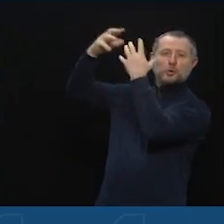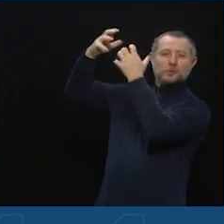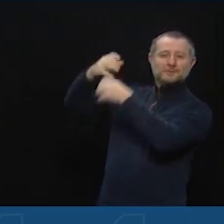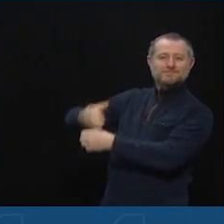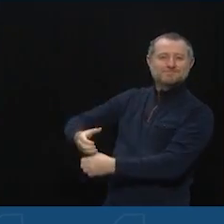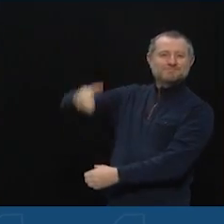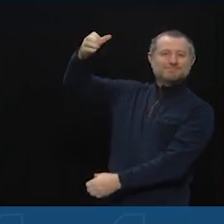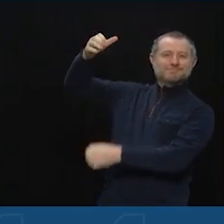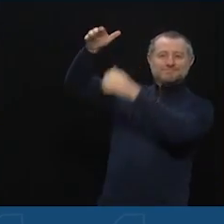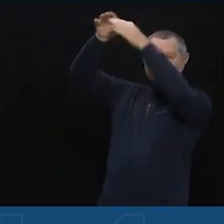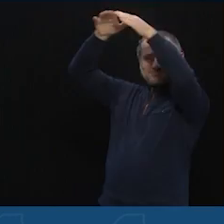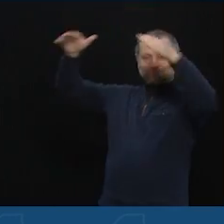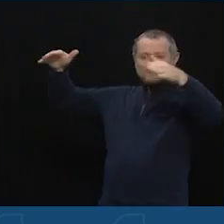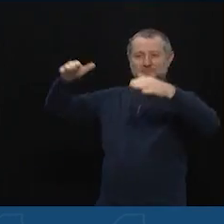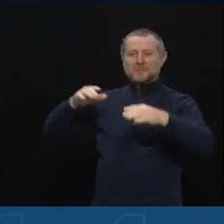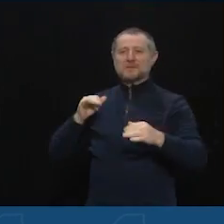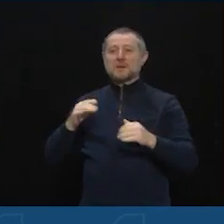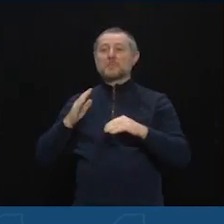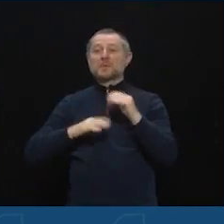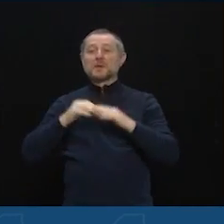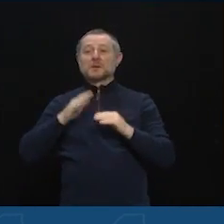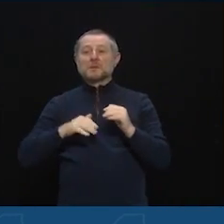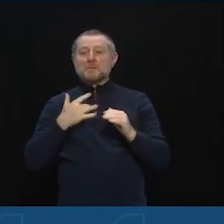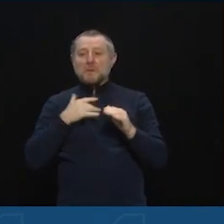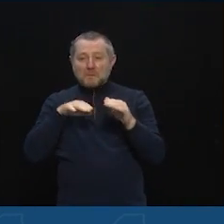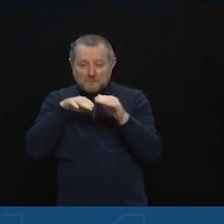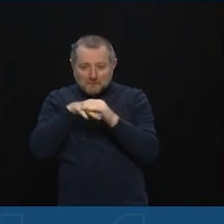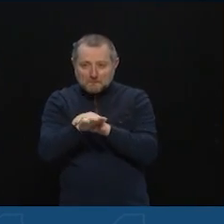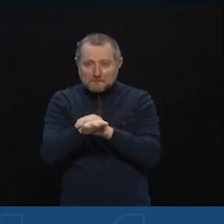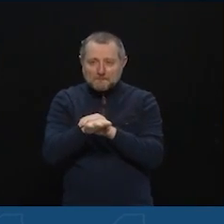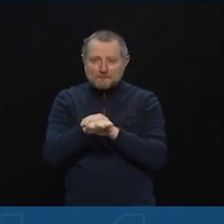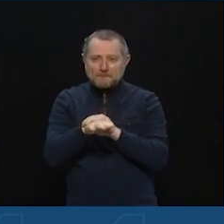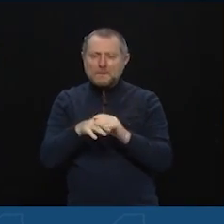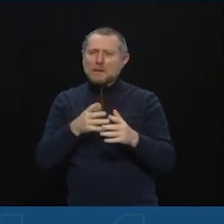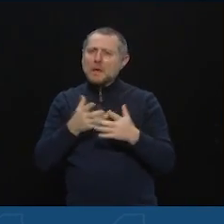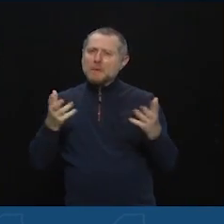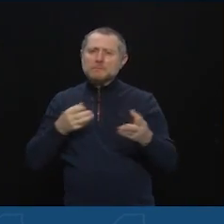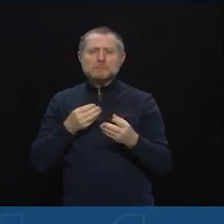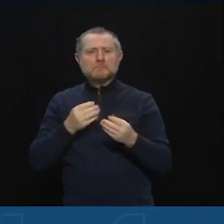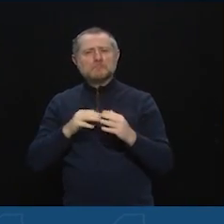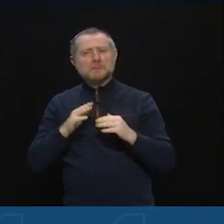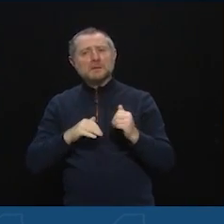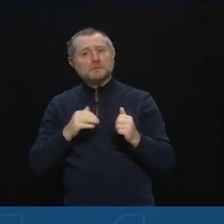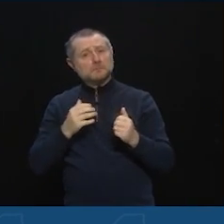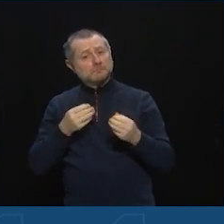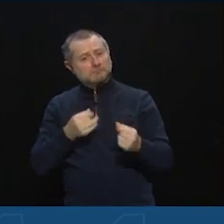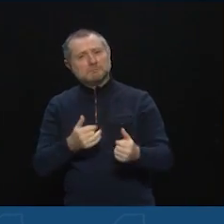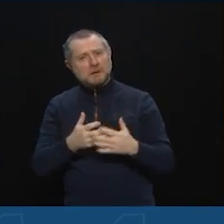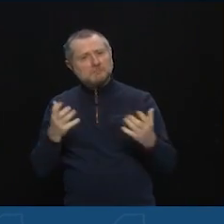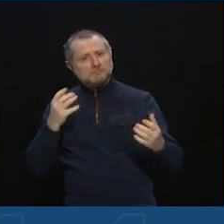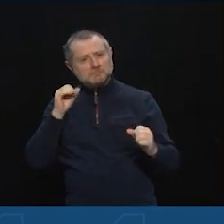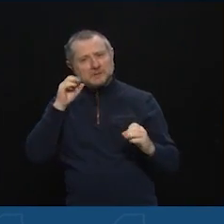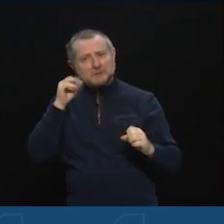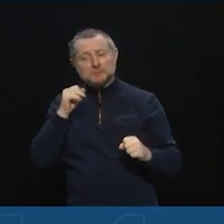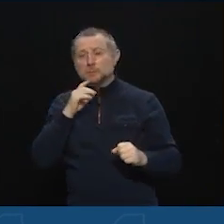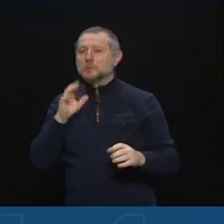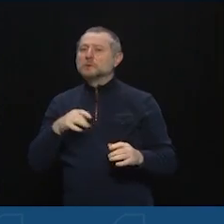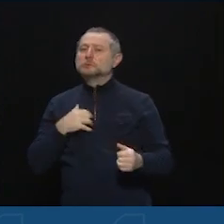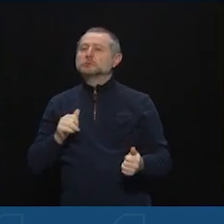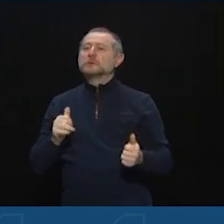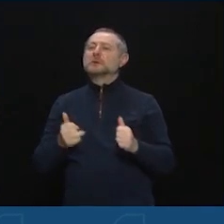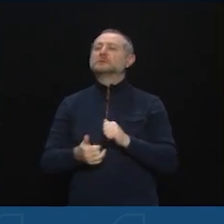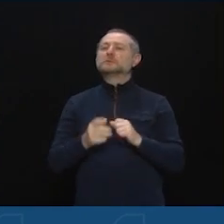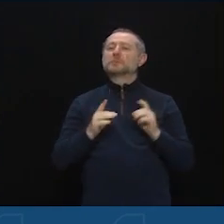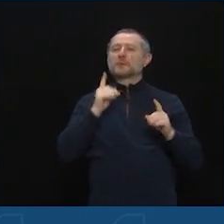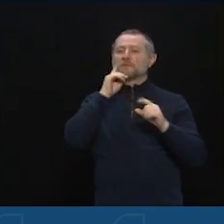with scaffolding and try to make a whole different experience outdoors. I think it's amazing. It has transformed people's image of their city like ways